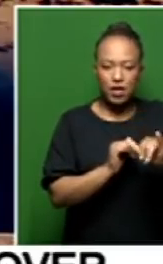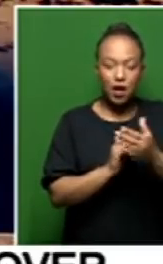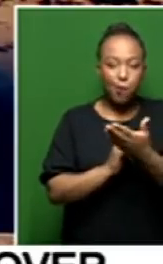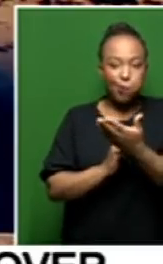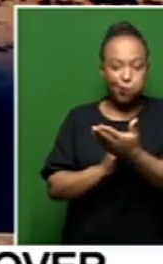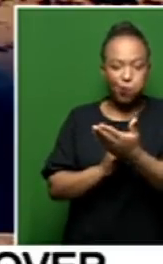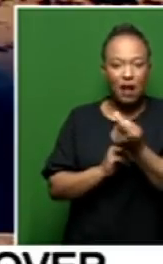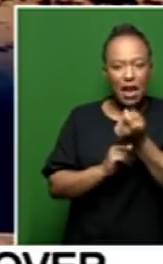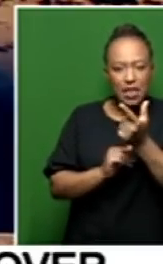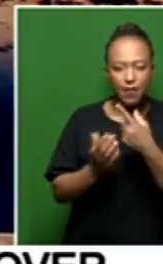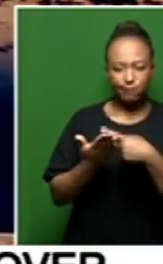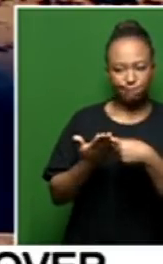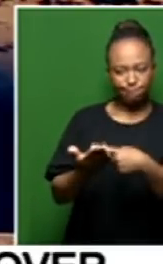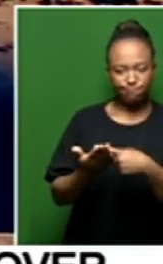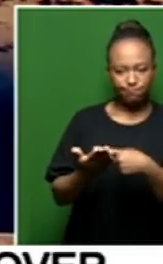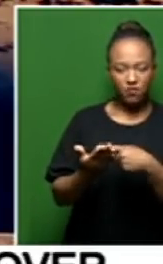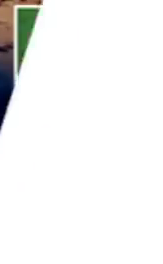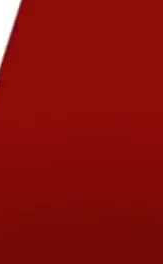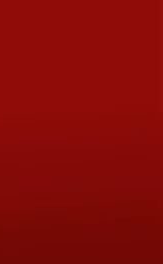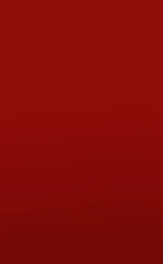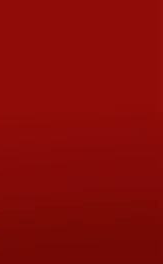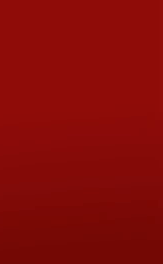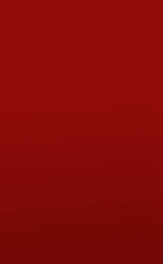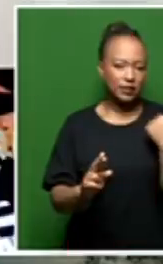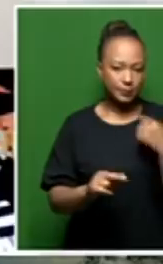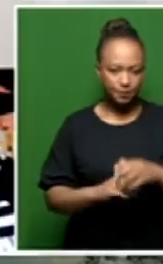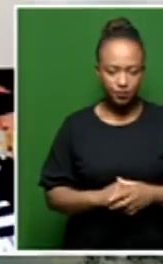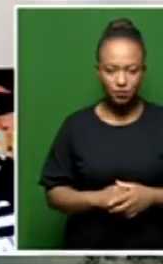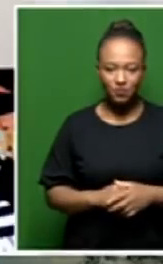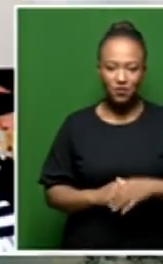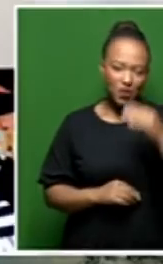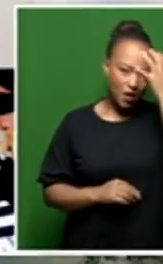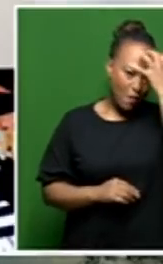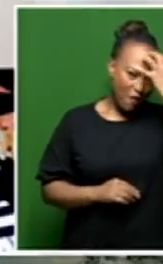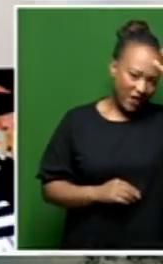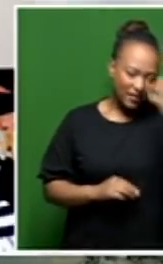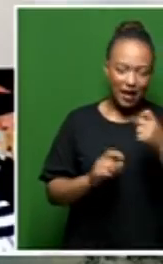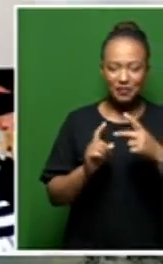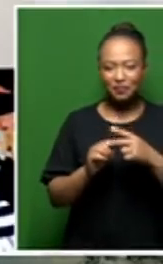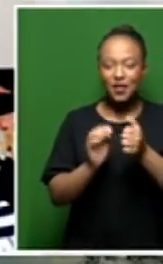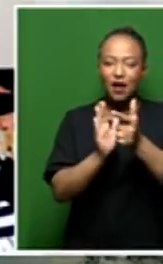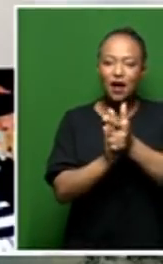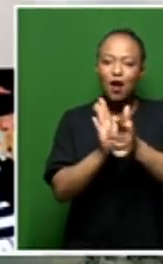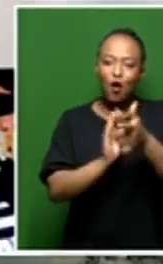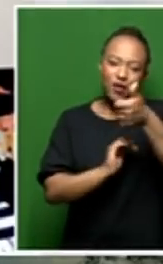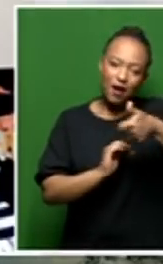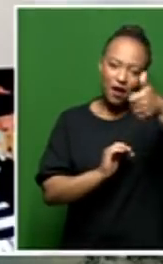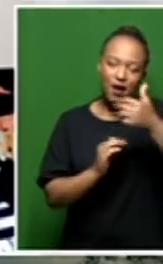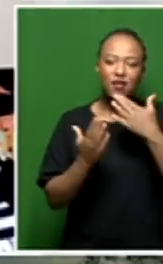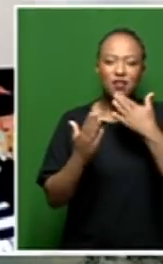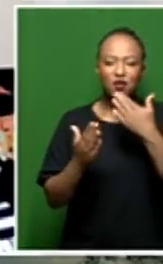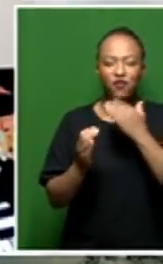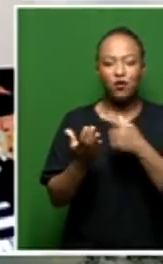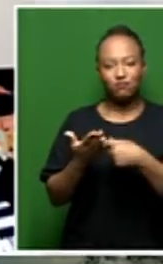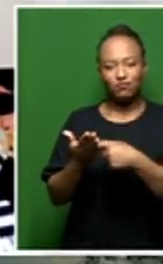for a little bit of a discussion about these latest developments. Advocate or Professor Madonsela, good morning and thanks so much for speaking to us. Happy New Year.